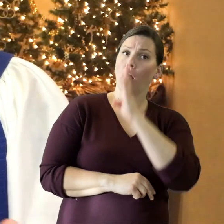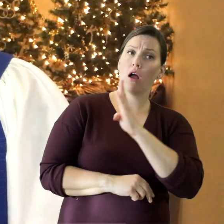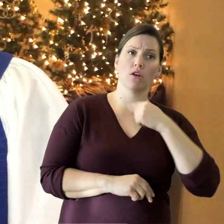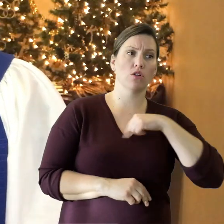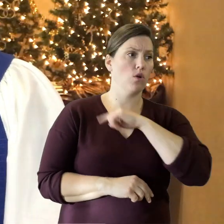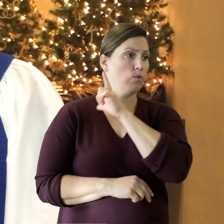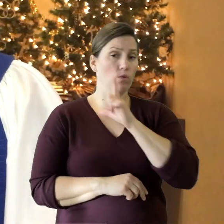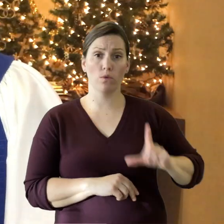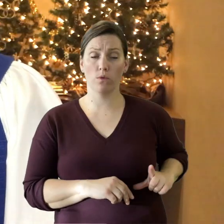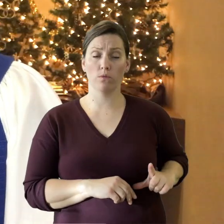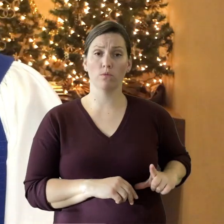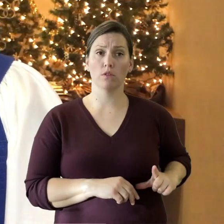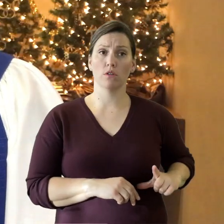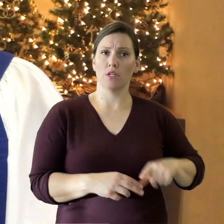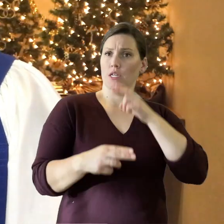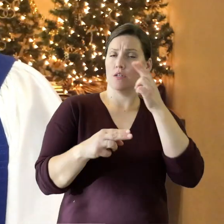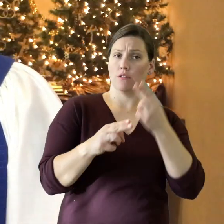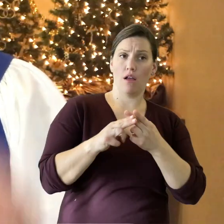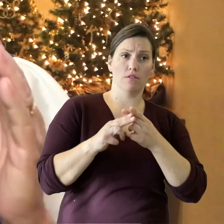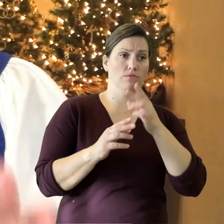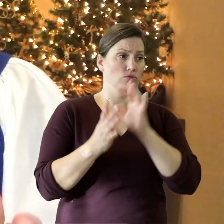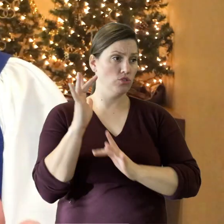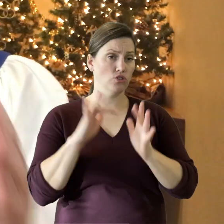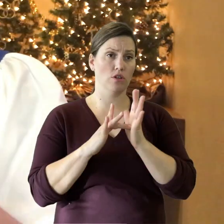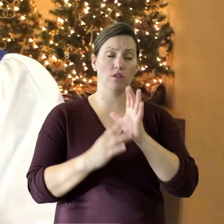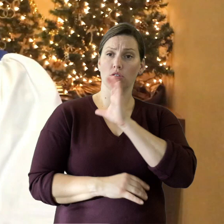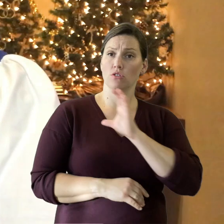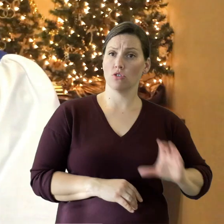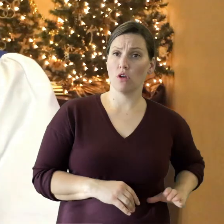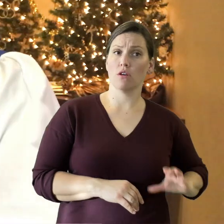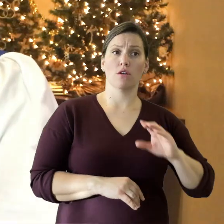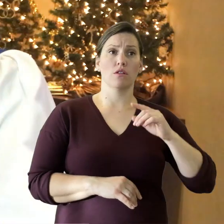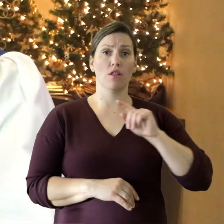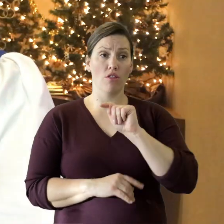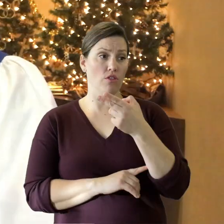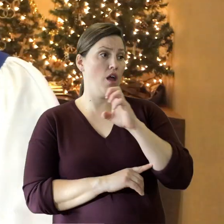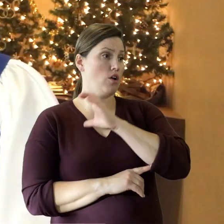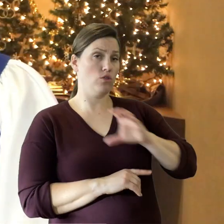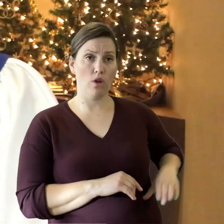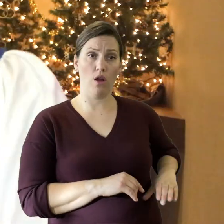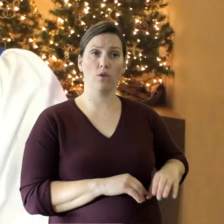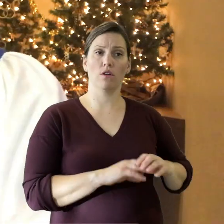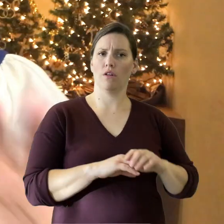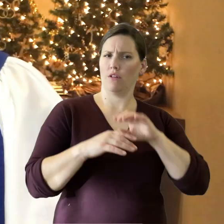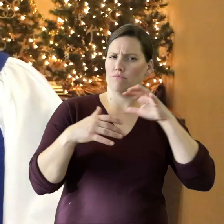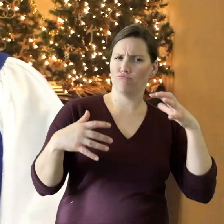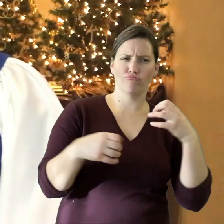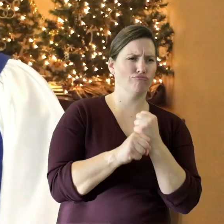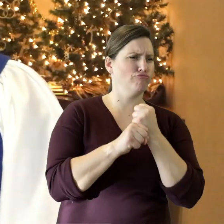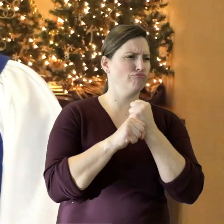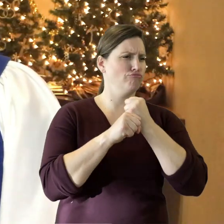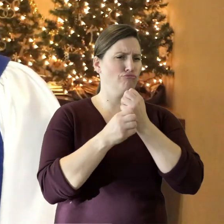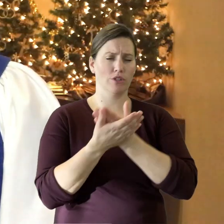God and our Lord. The name Jesus Christ the Lord summarizes